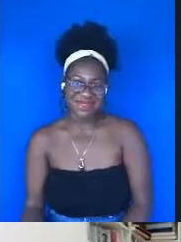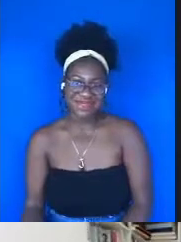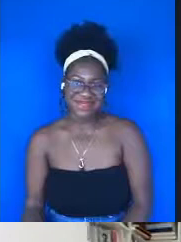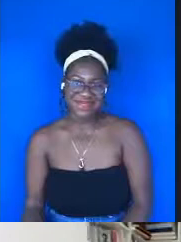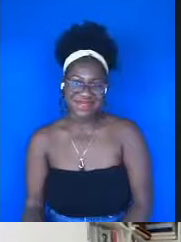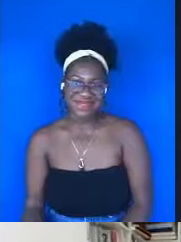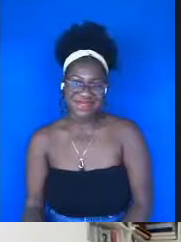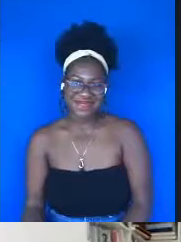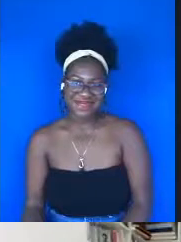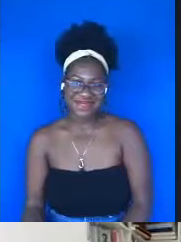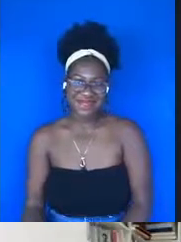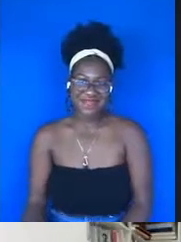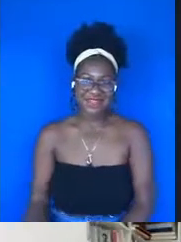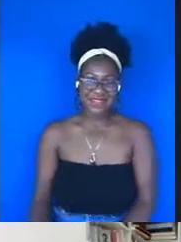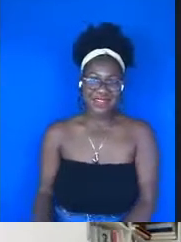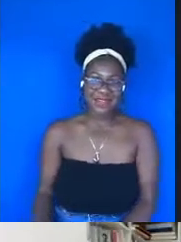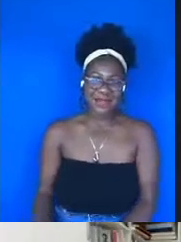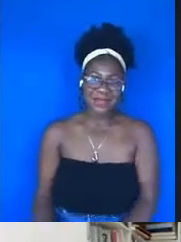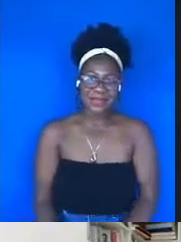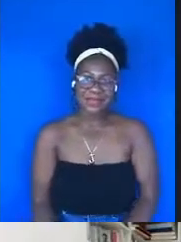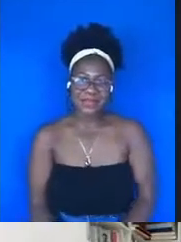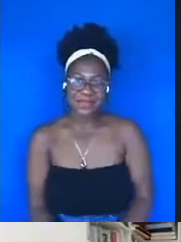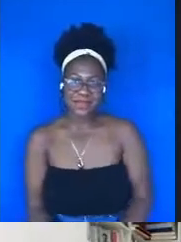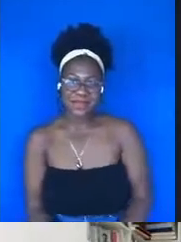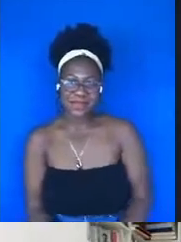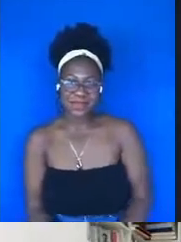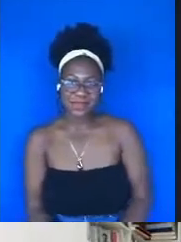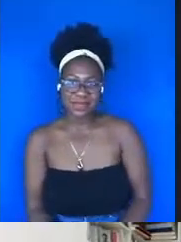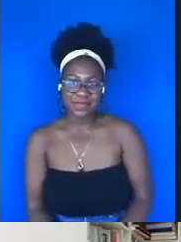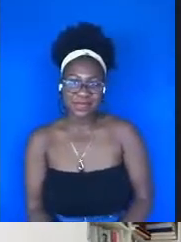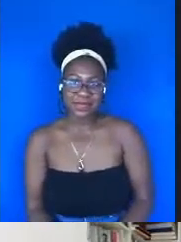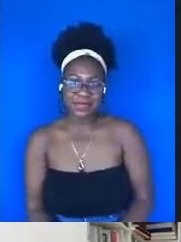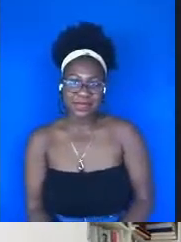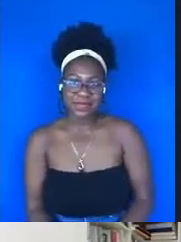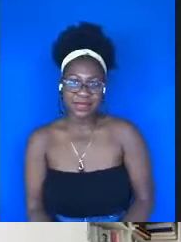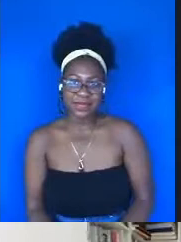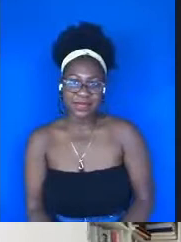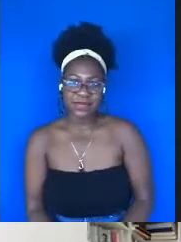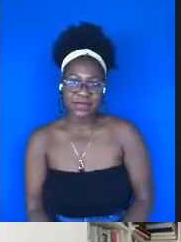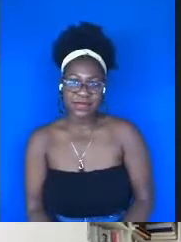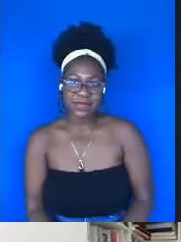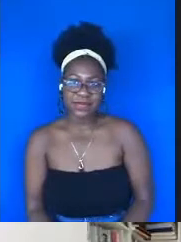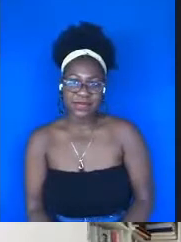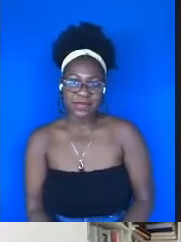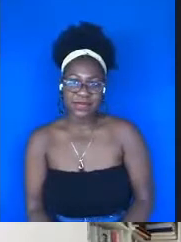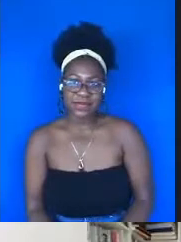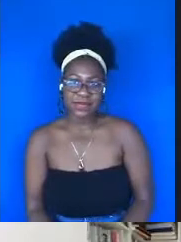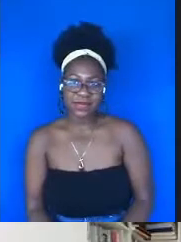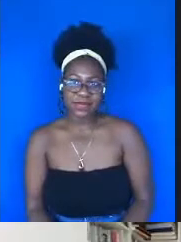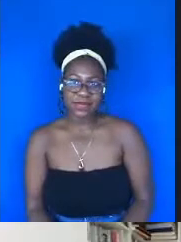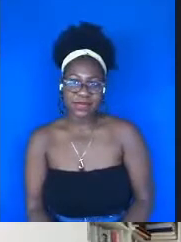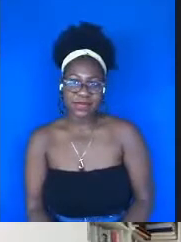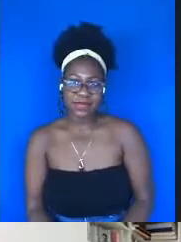Hi, everybody. Jazmyn Boone here, she, her, hers. I am in Queens, New York, which is also part of